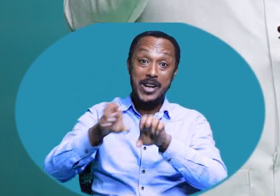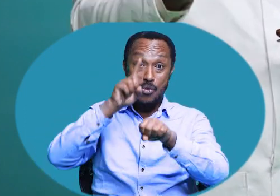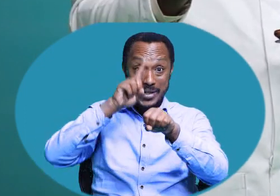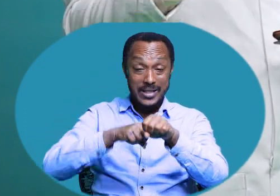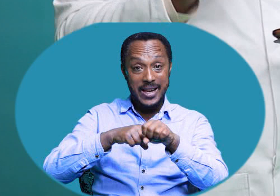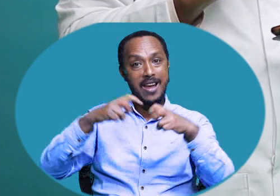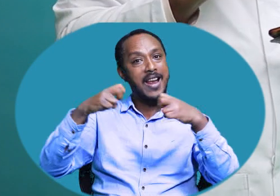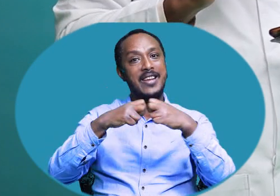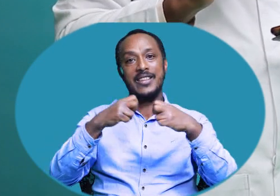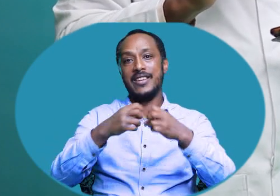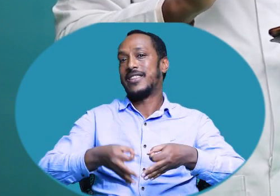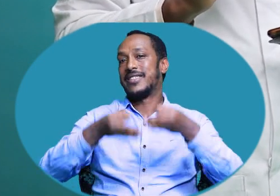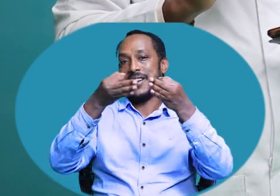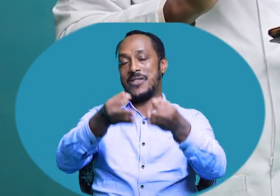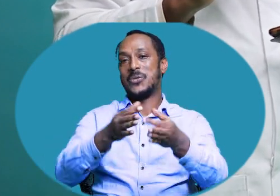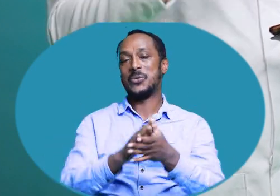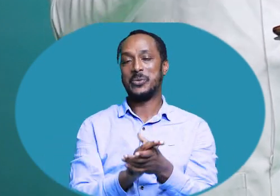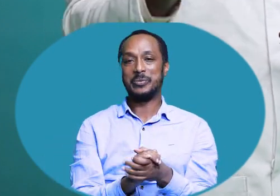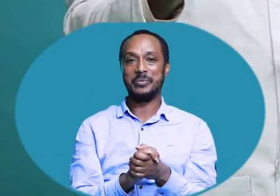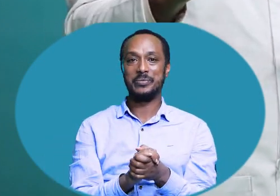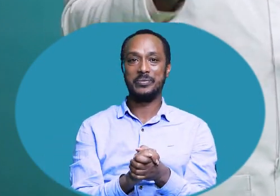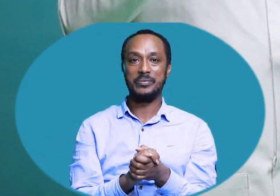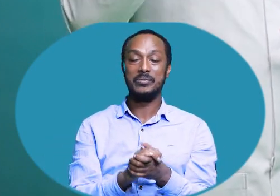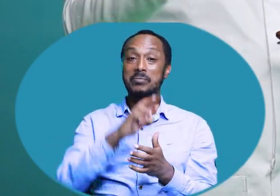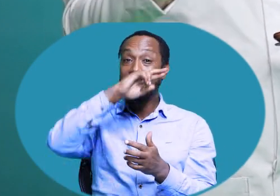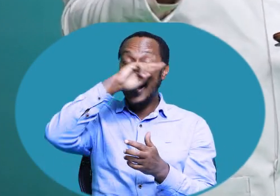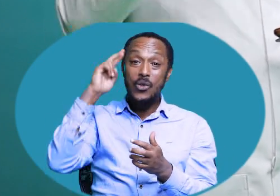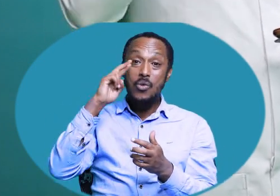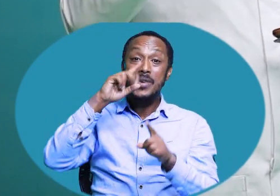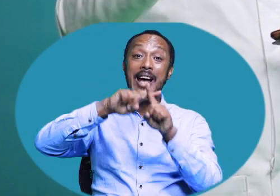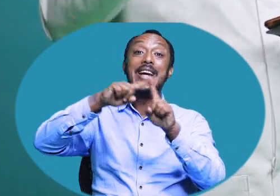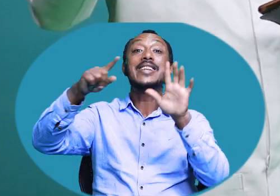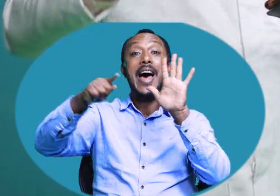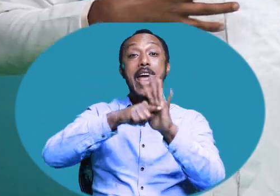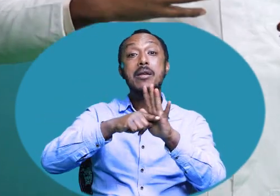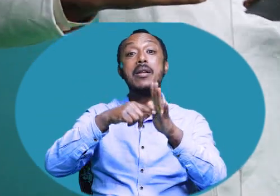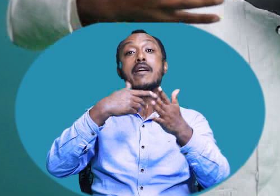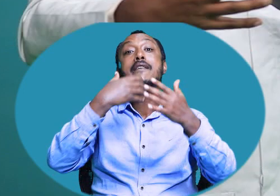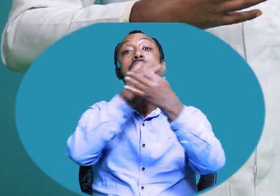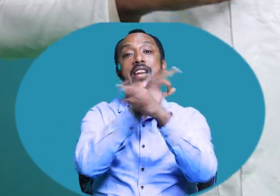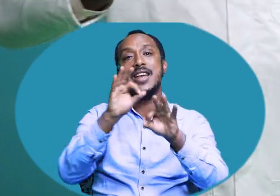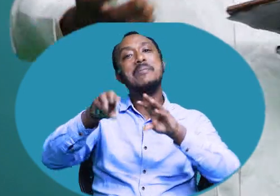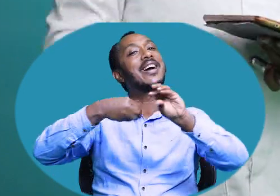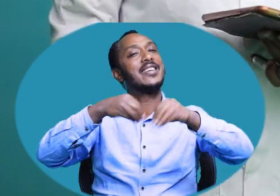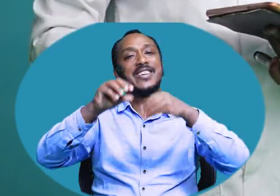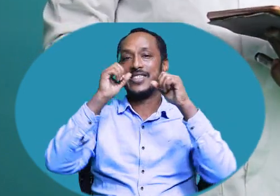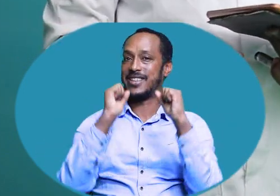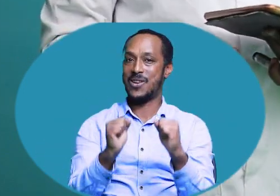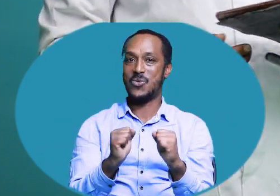in aqueous solution conduct electricity. Why? Because cations and anions are freely